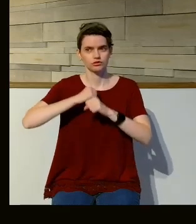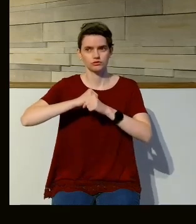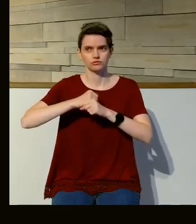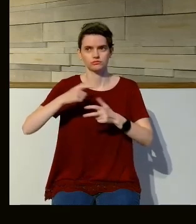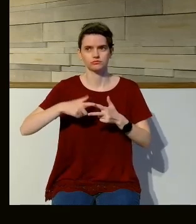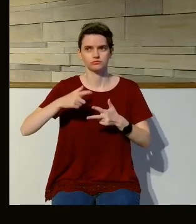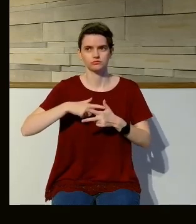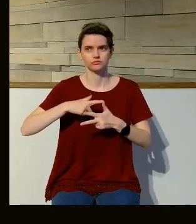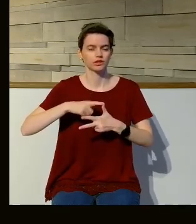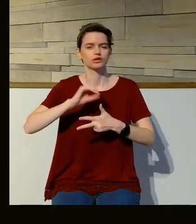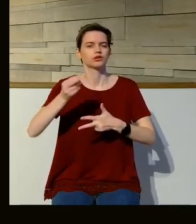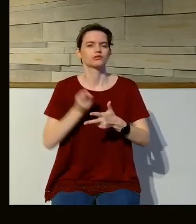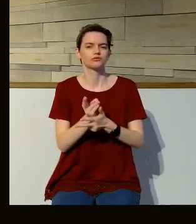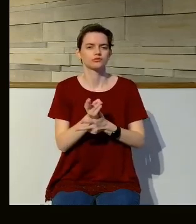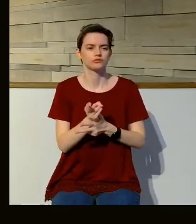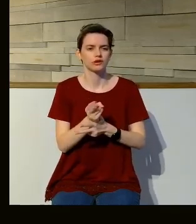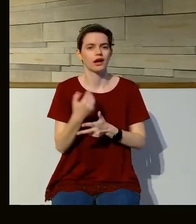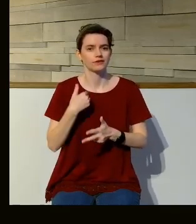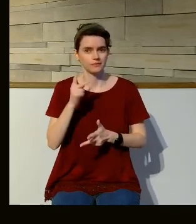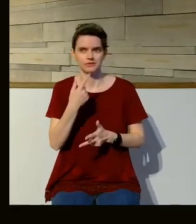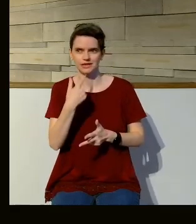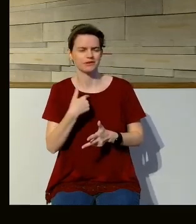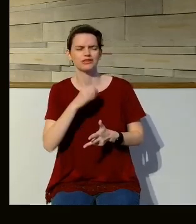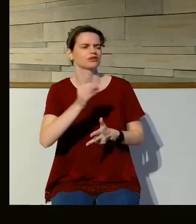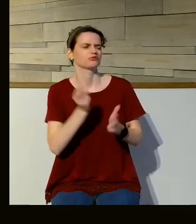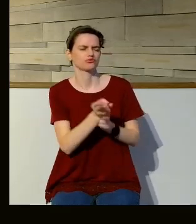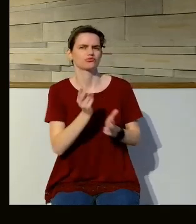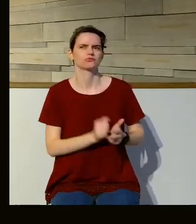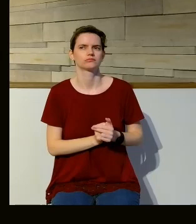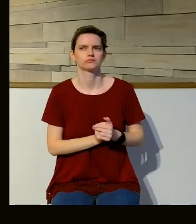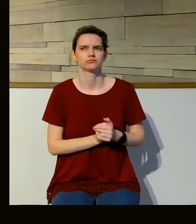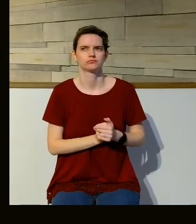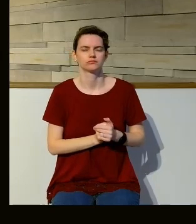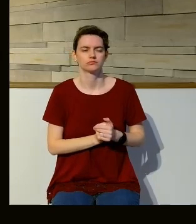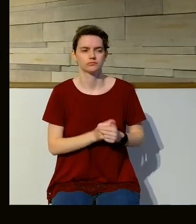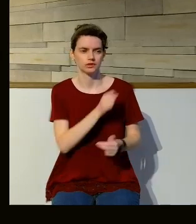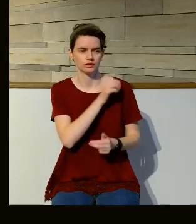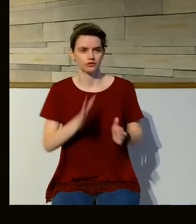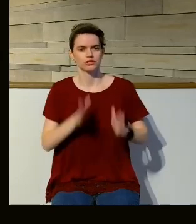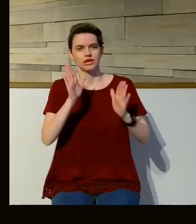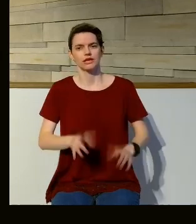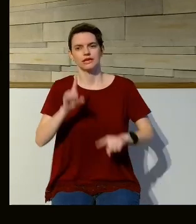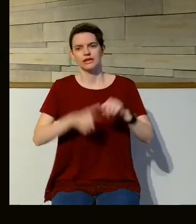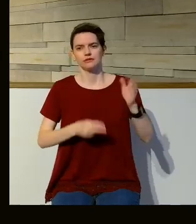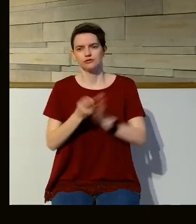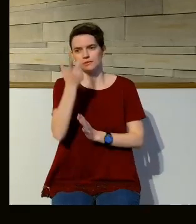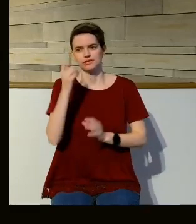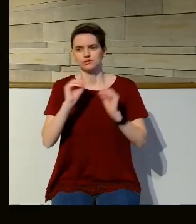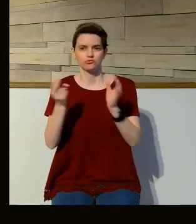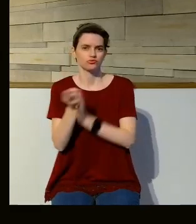So, there is no truth. I have had people tell me this. Eric, there is no truth. Christianity cannot be true because there is no